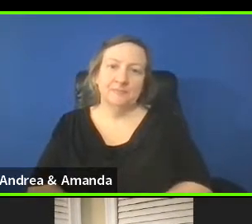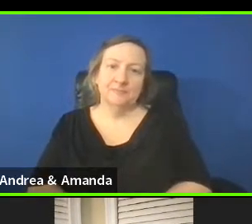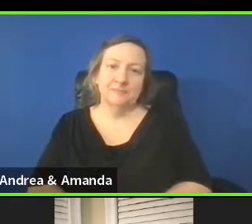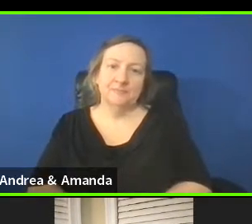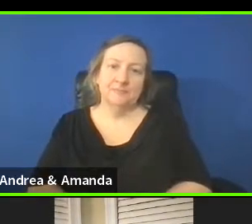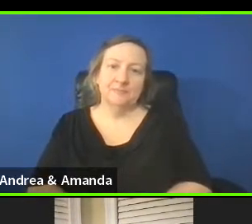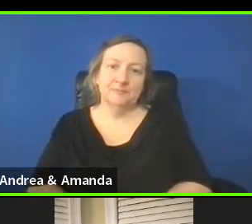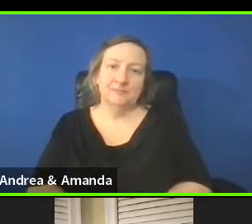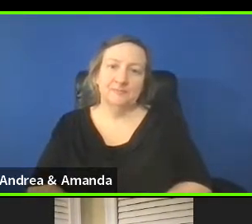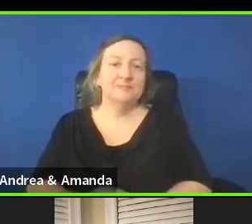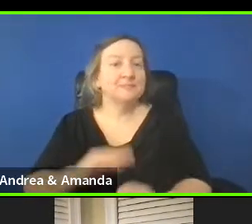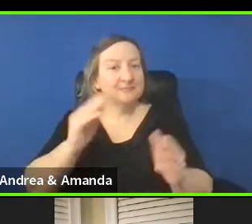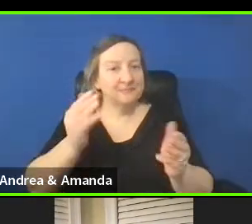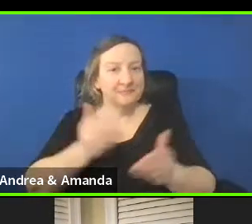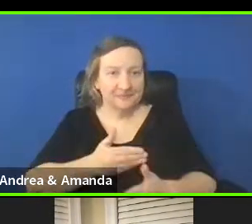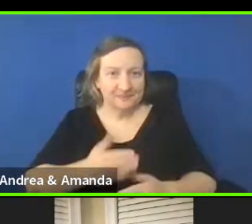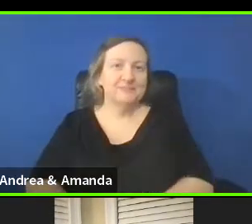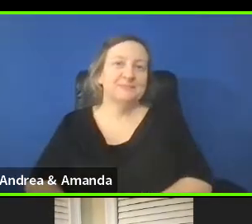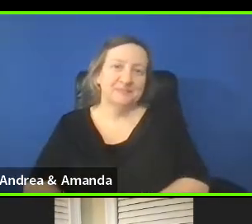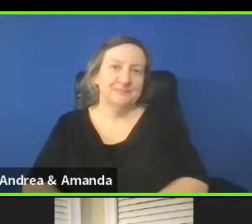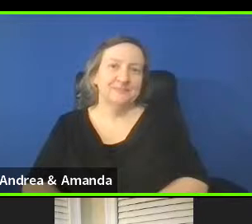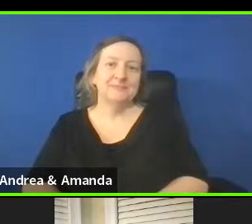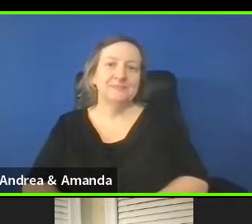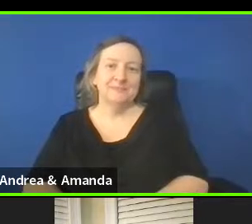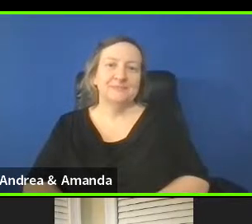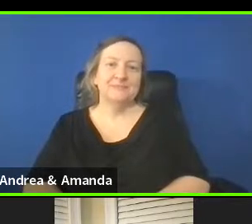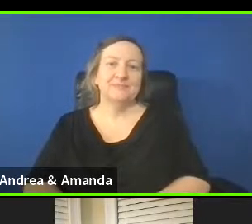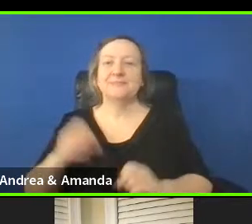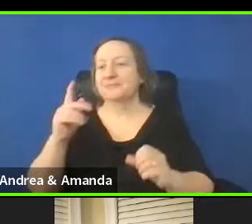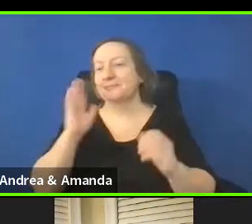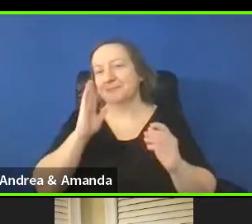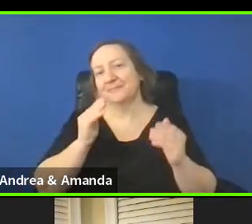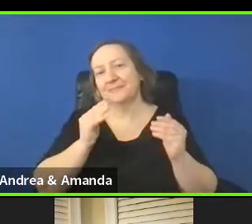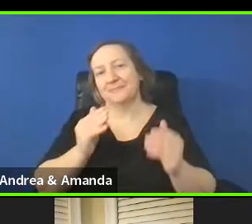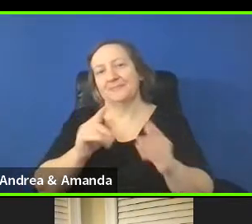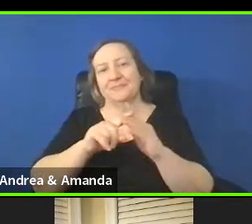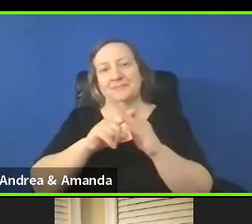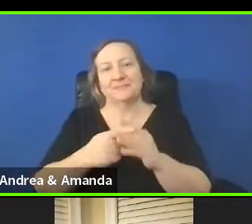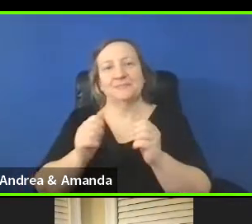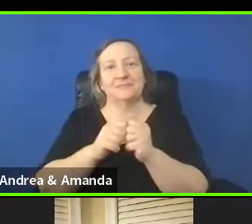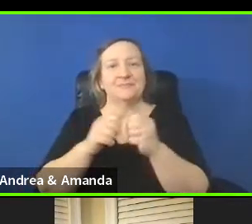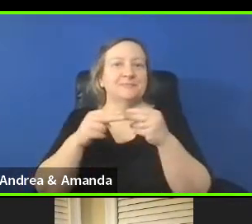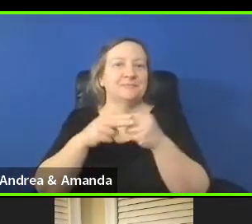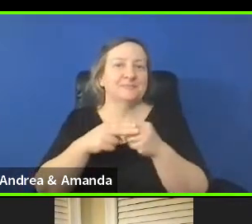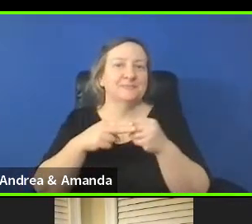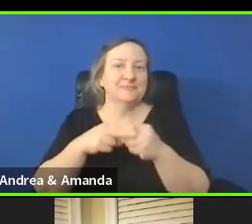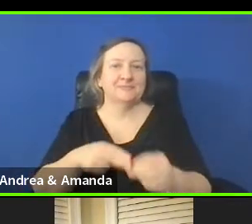Yeah, welcome. All right, let's get going with those slides.